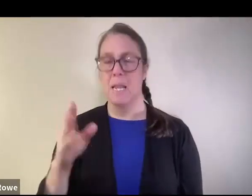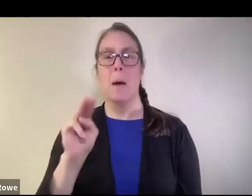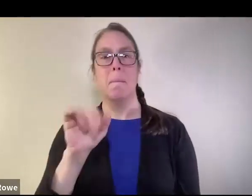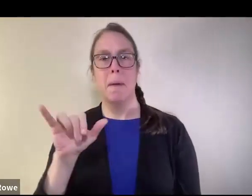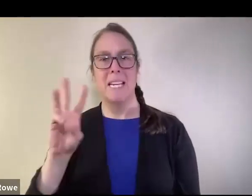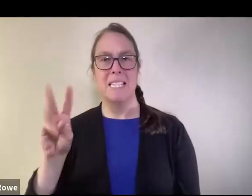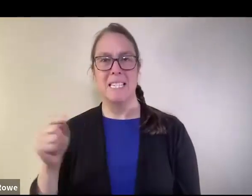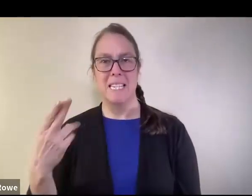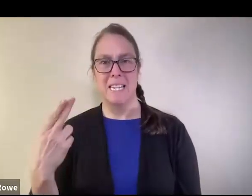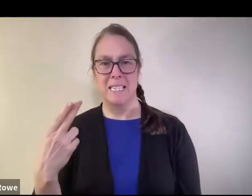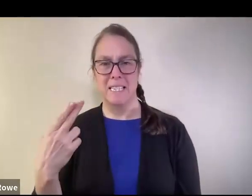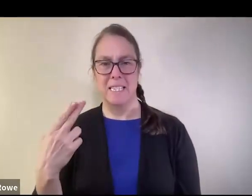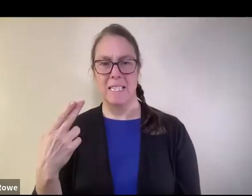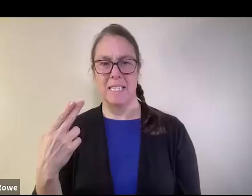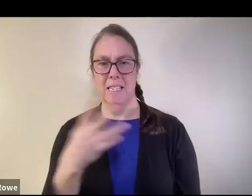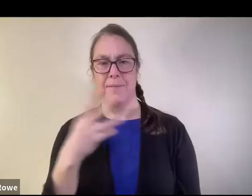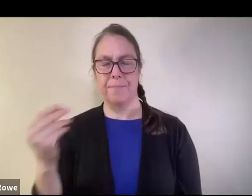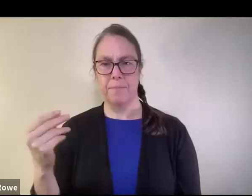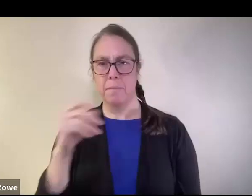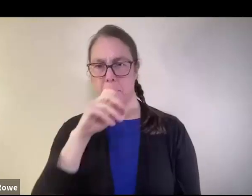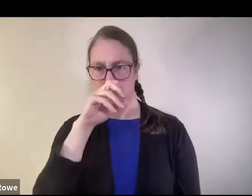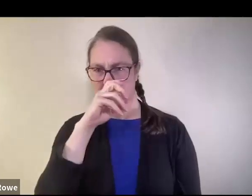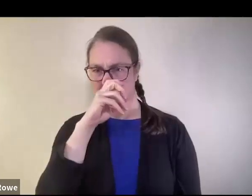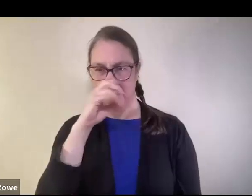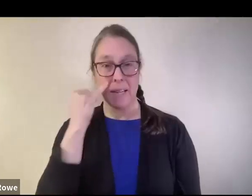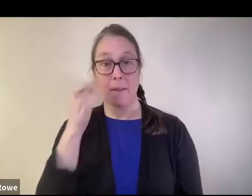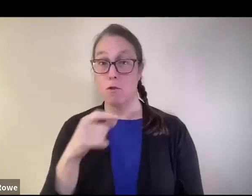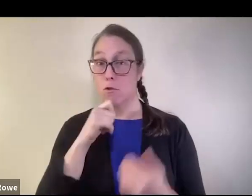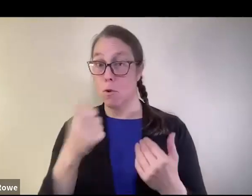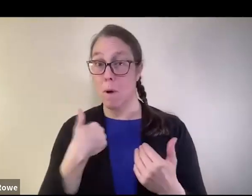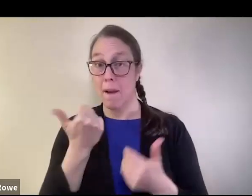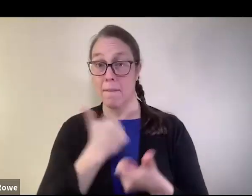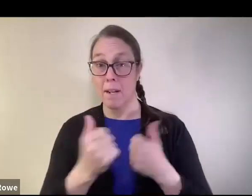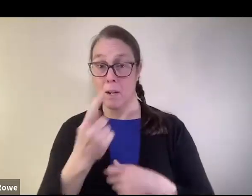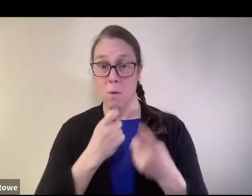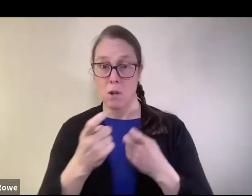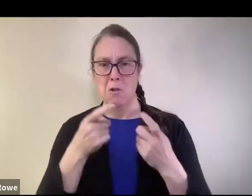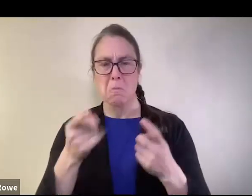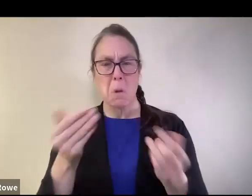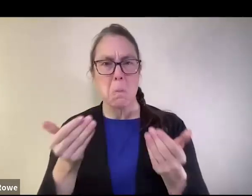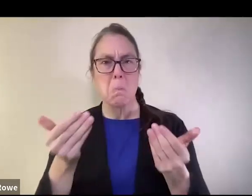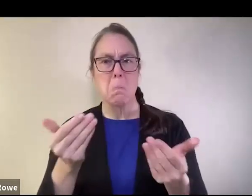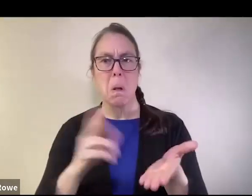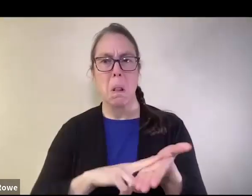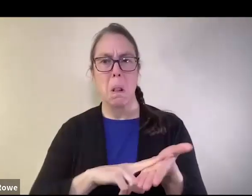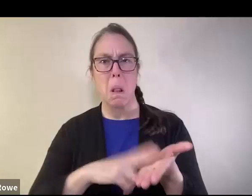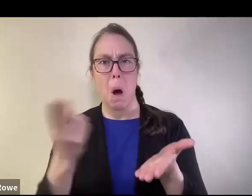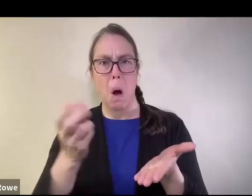6th. And if you do not have any questions, you are more than welcome to log off,